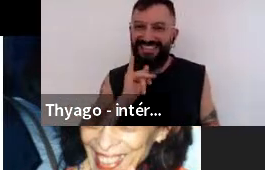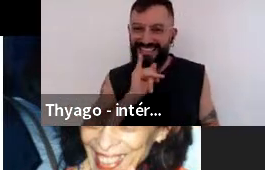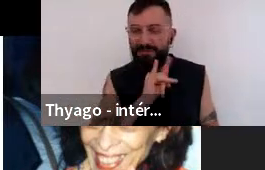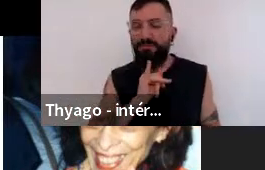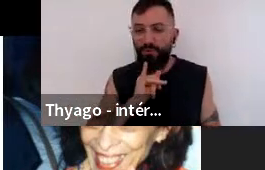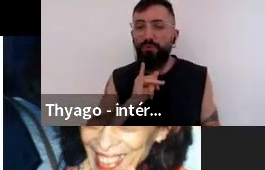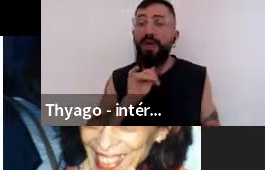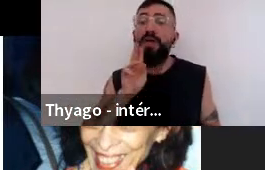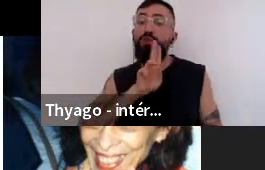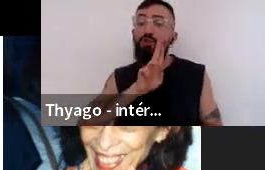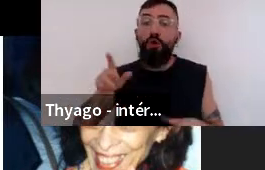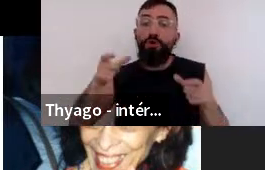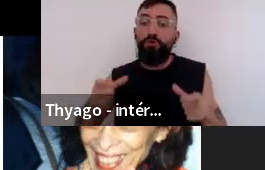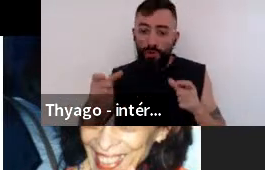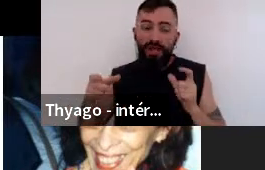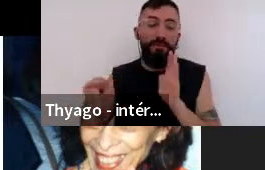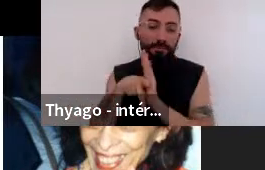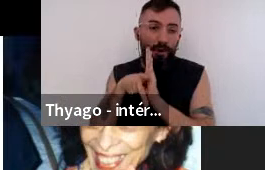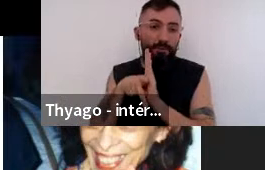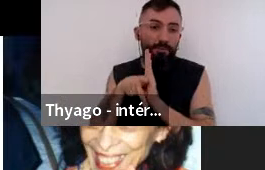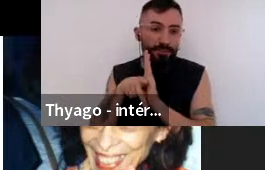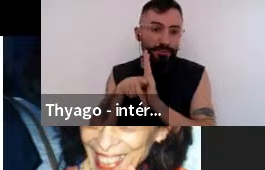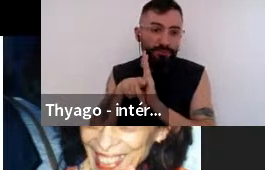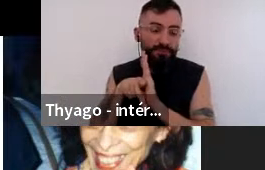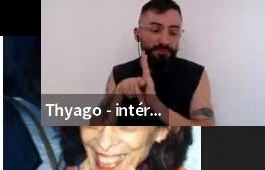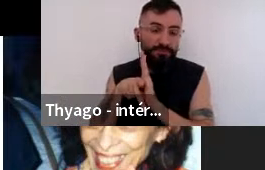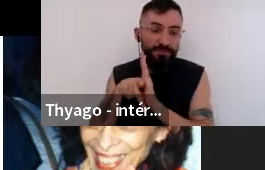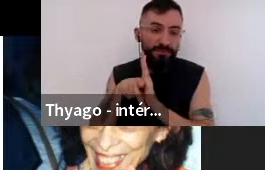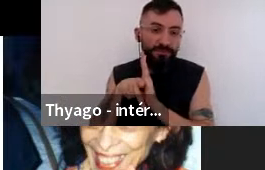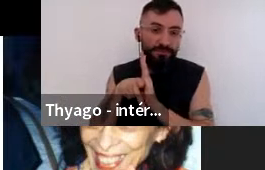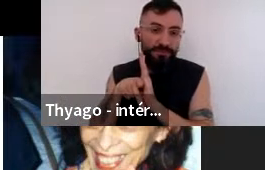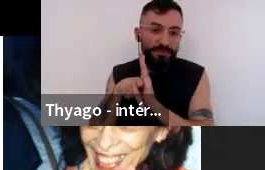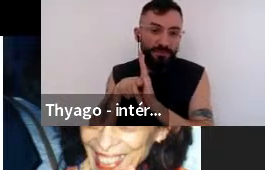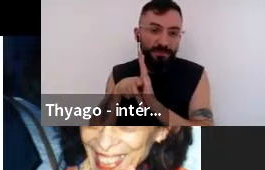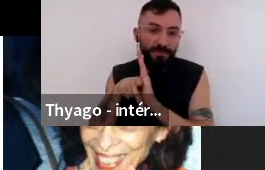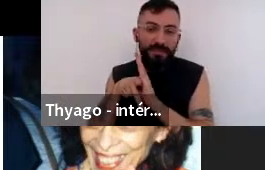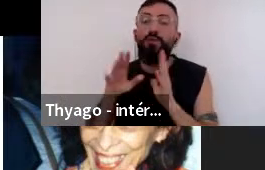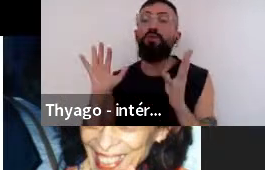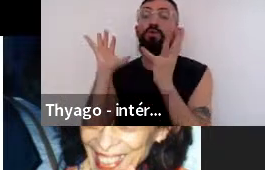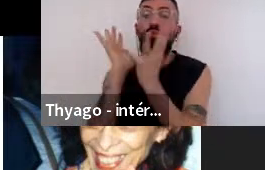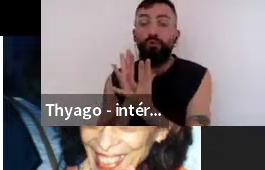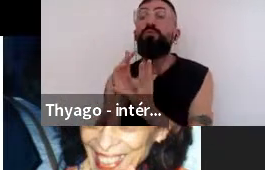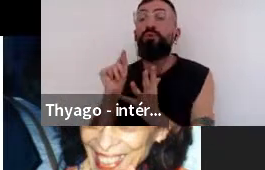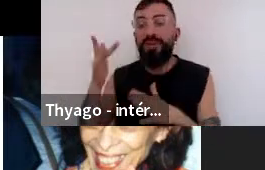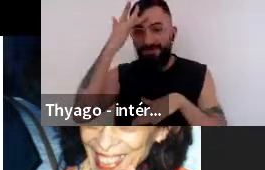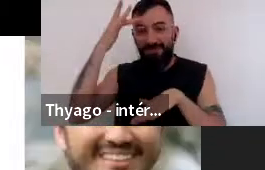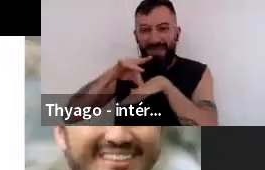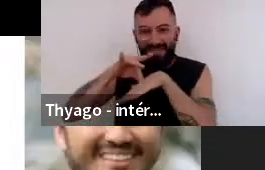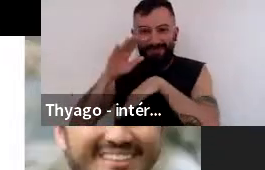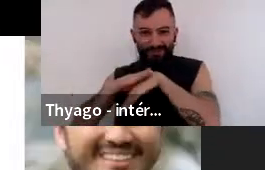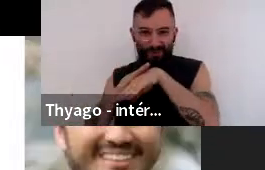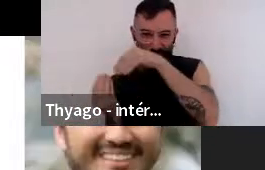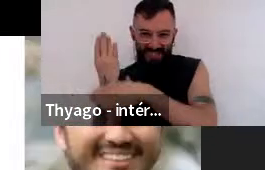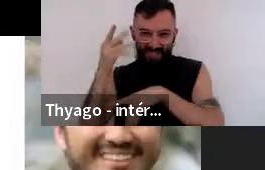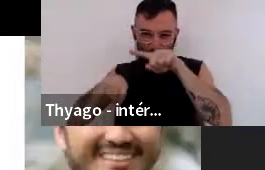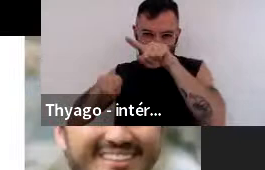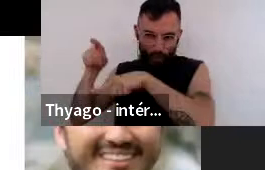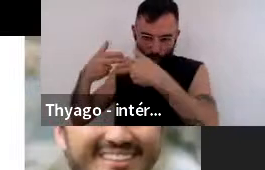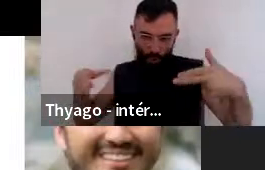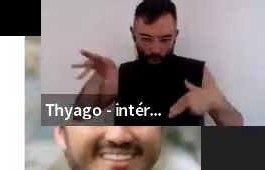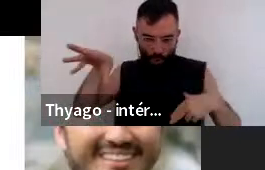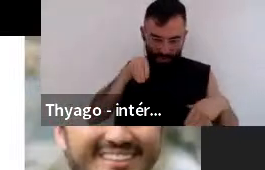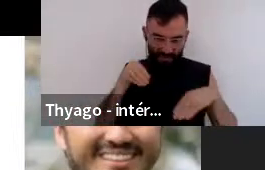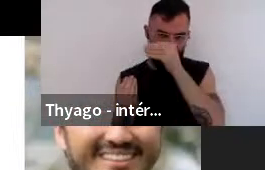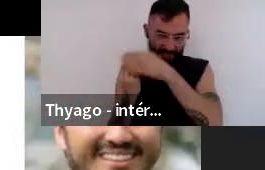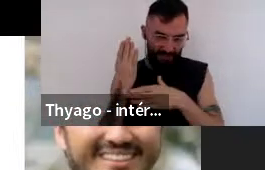a toponym that could be classified as anthrotoponym. Okay, so the